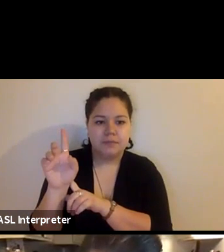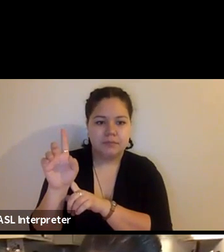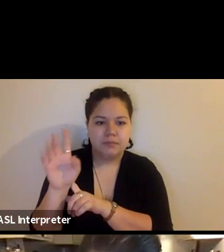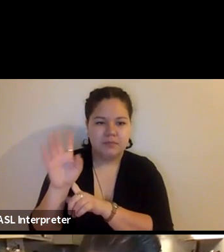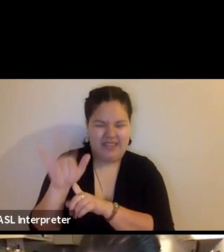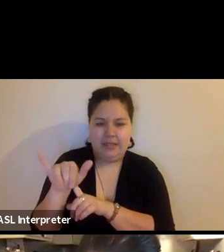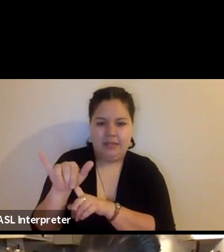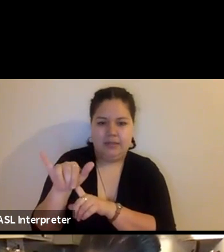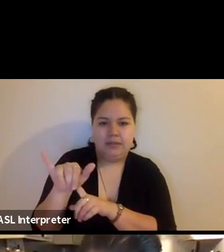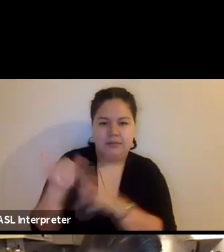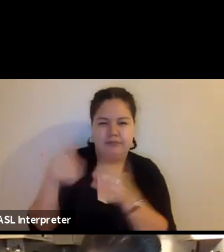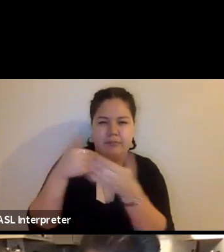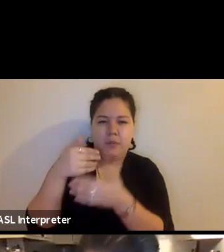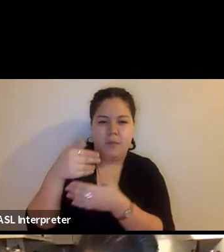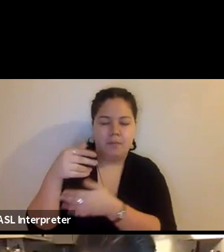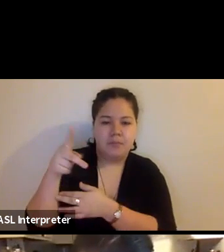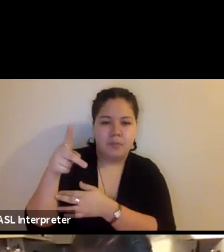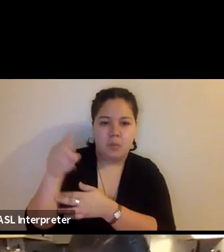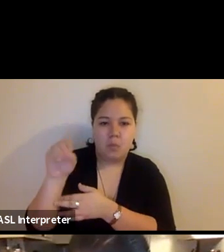Oregon.